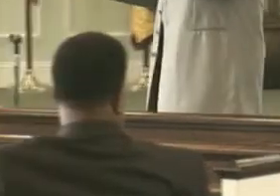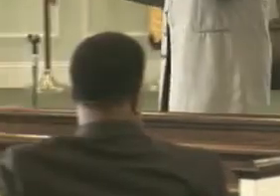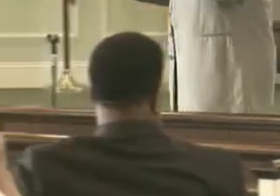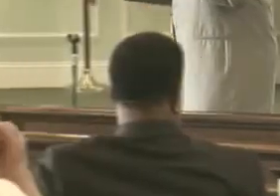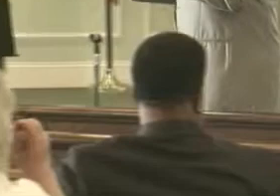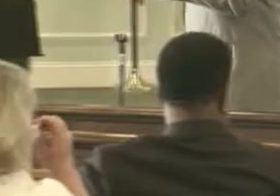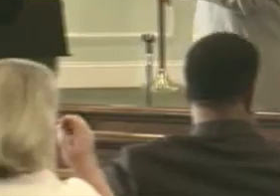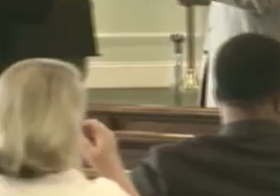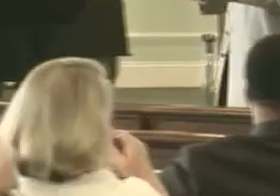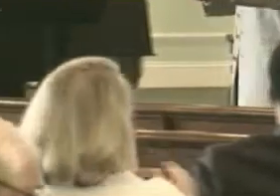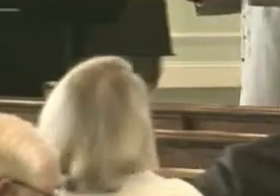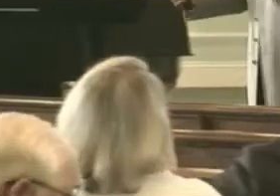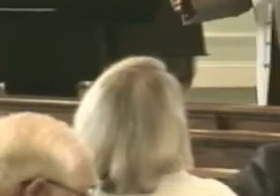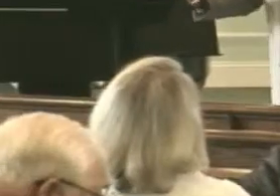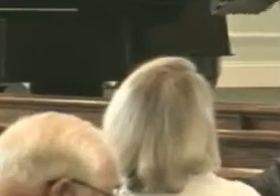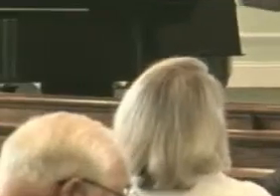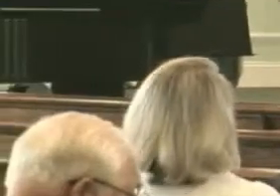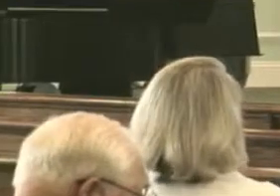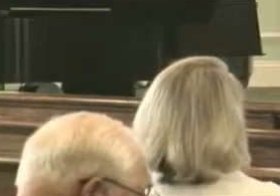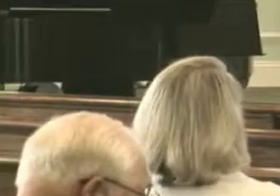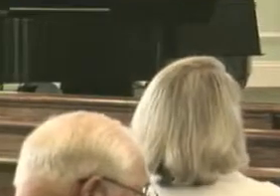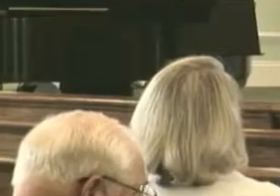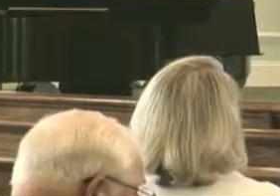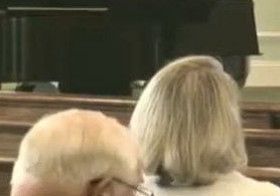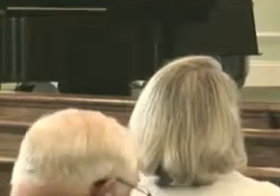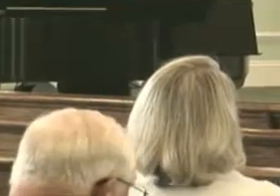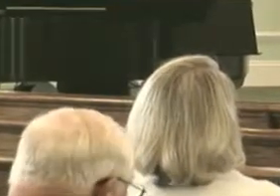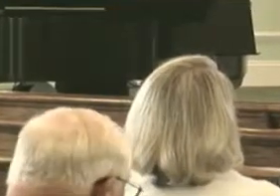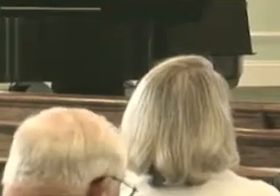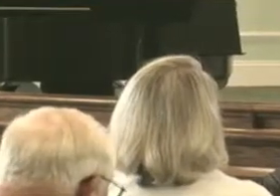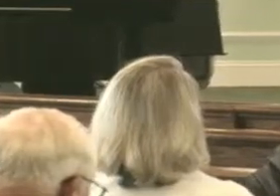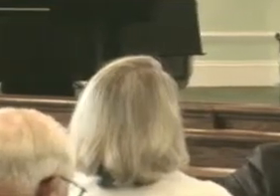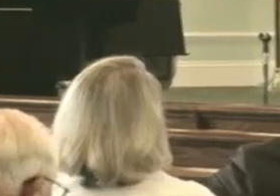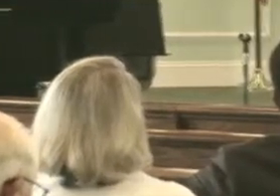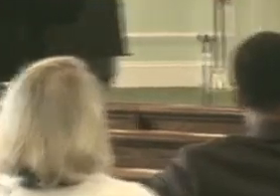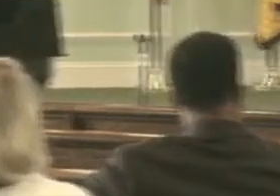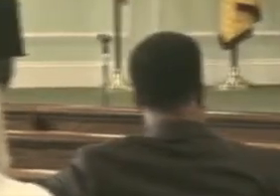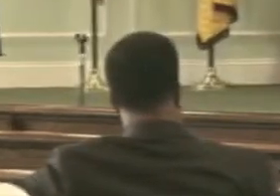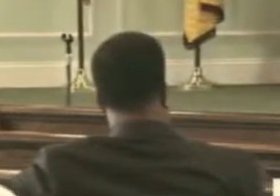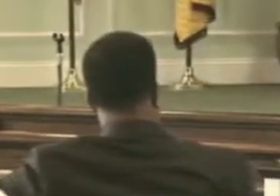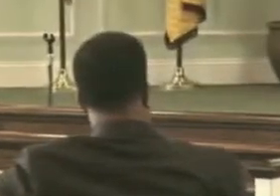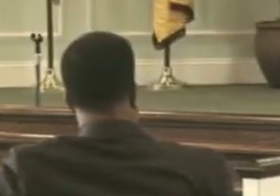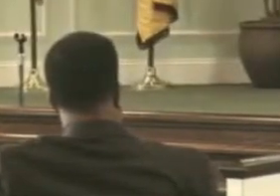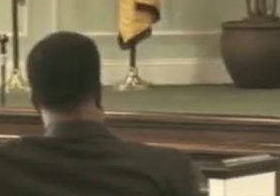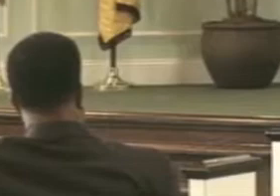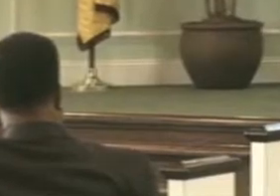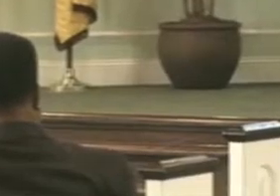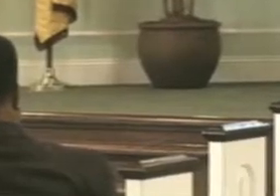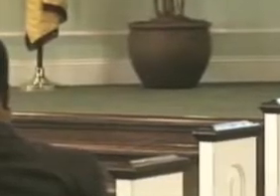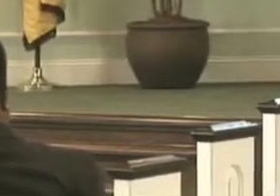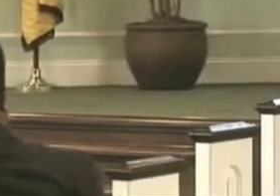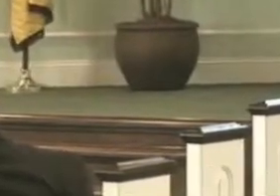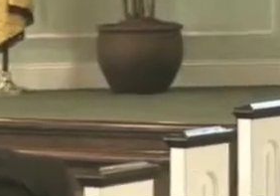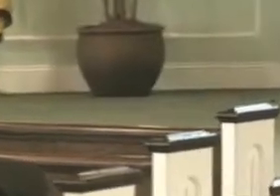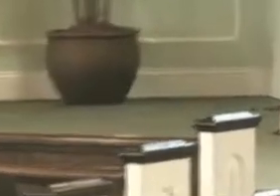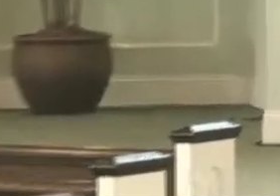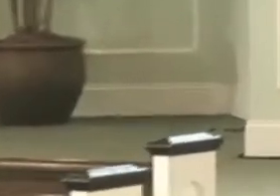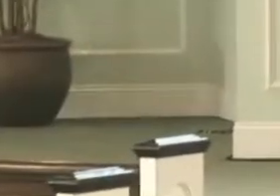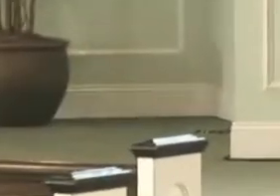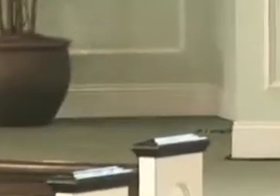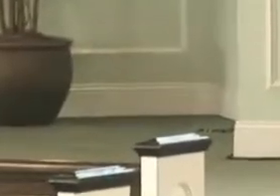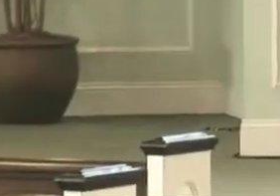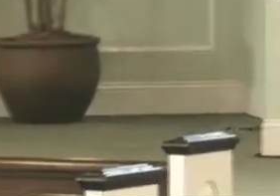we may have a few differences, but can we just come together? We're all worshiping God. We're all